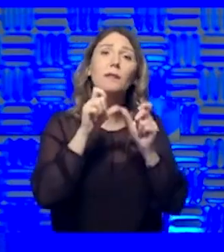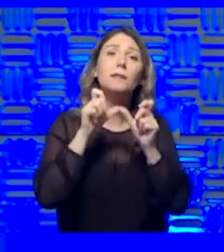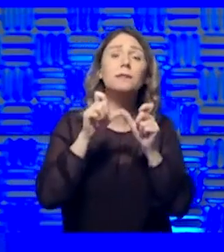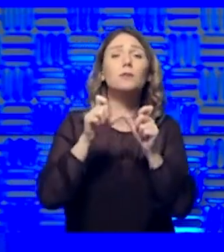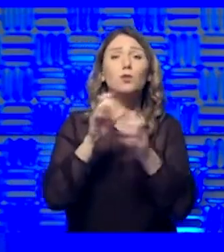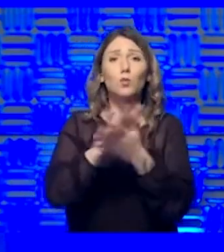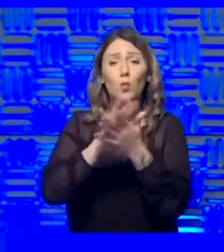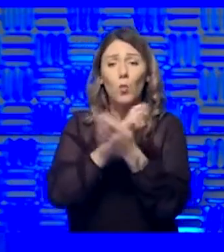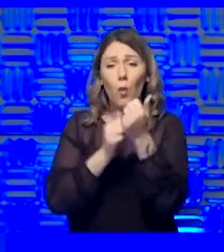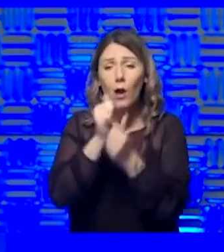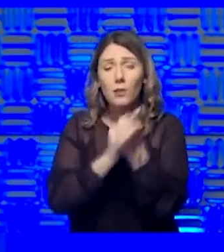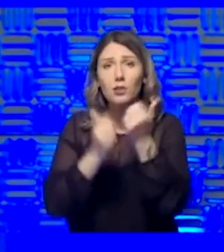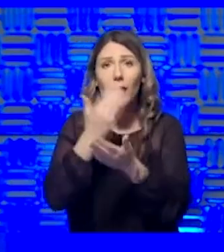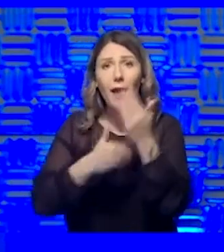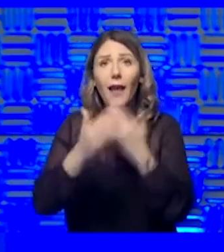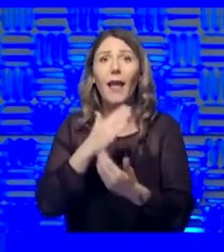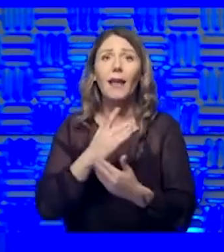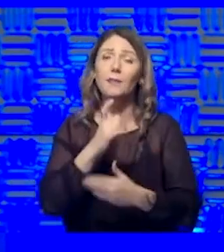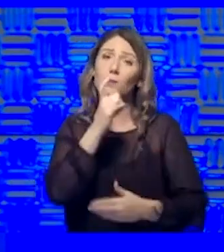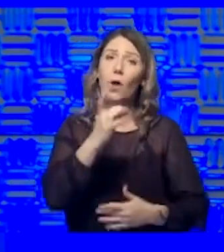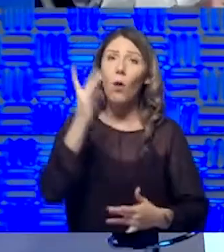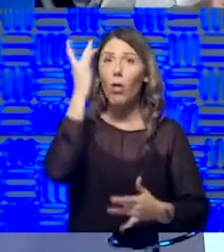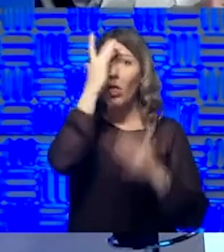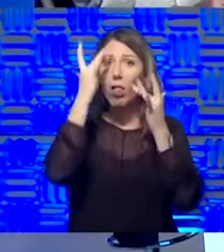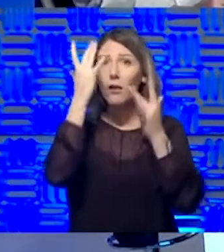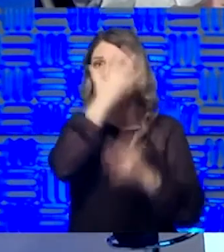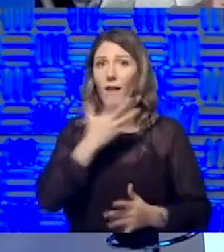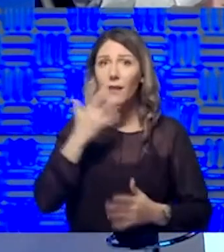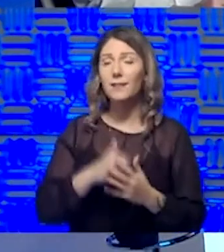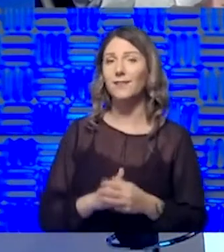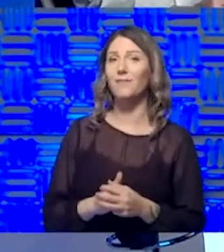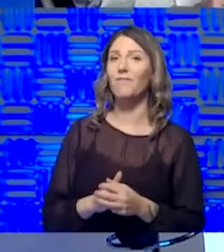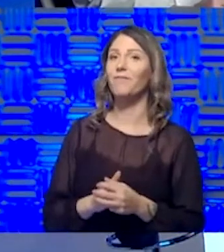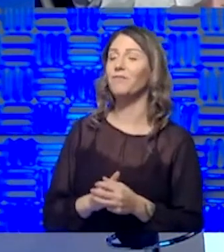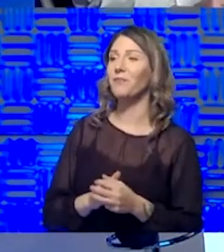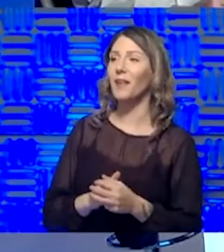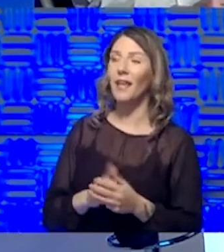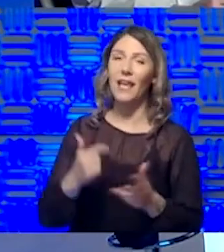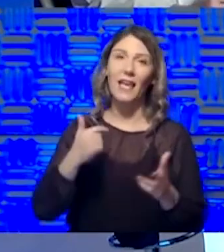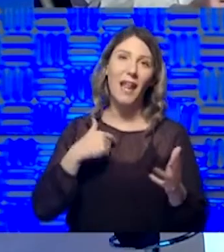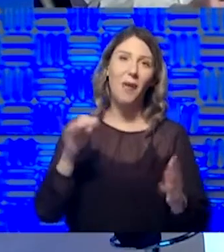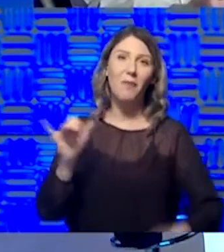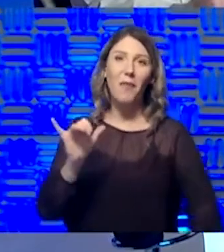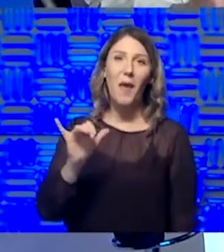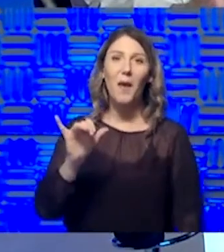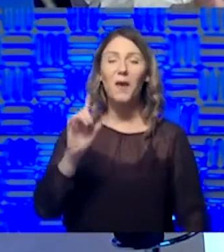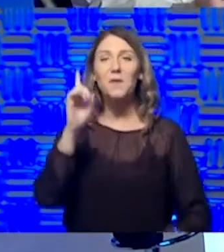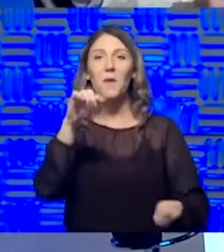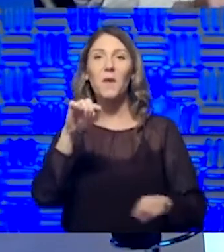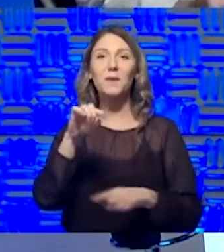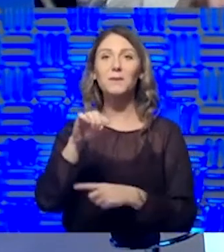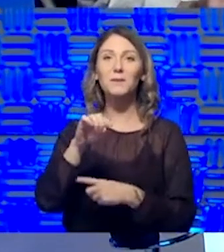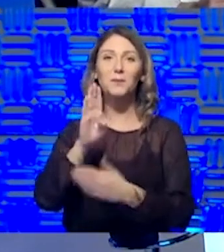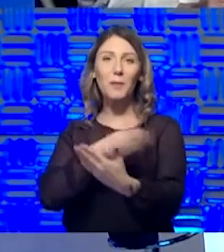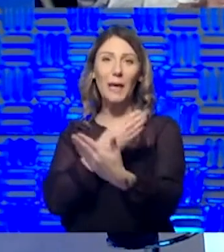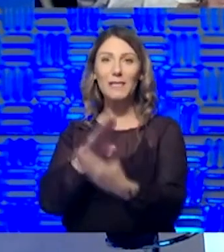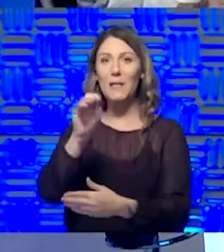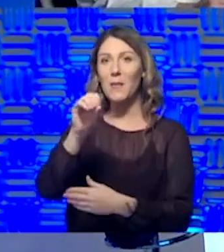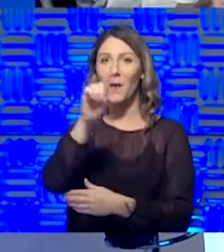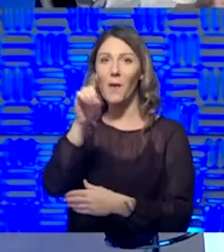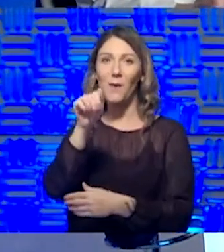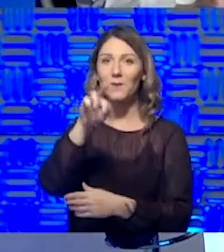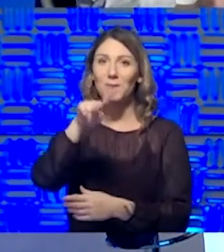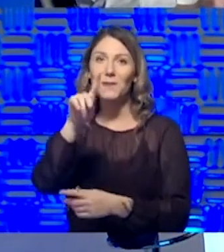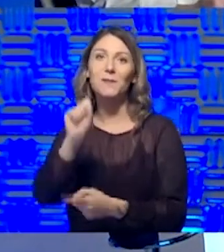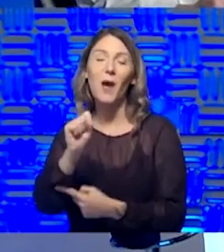Social distance, physical distance. So, you know, I'm just kind of an Ozarks guy. I love going down to the Ozarks and